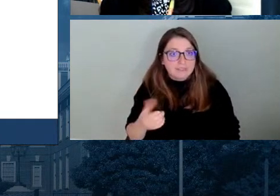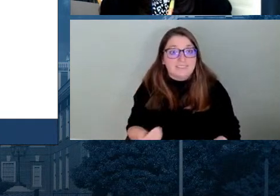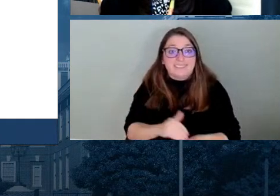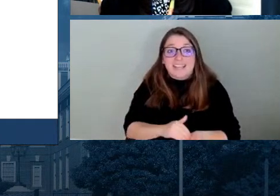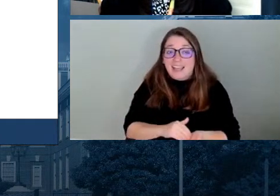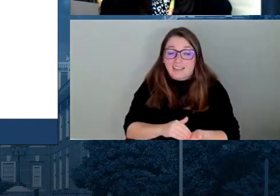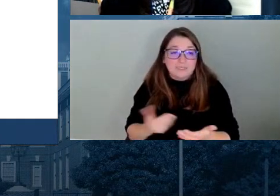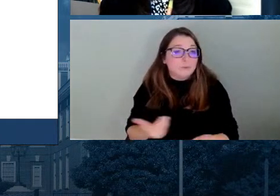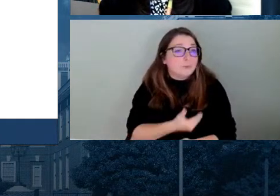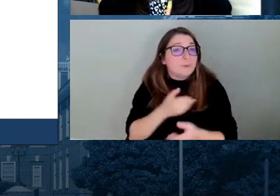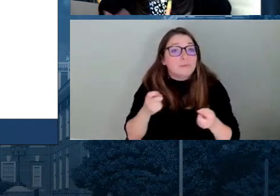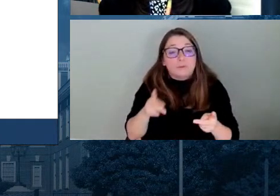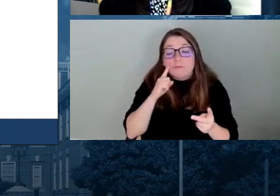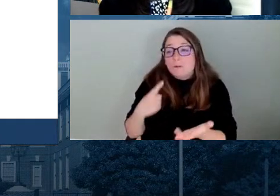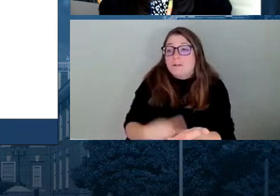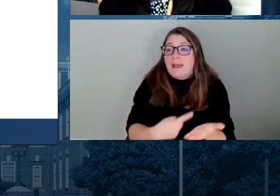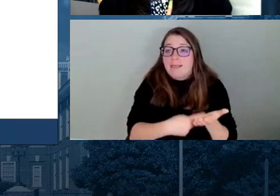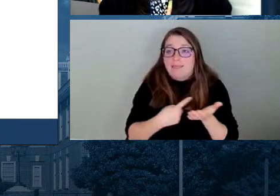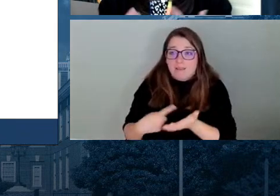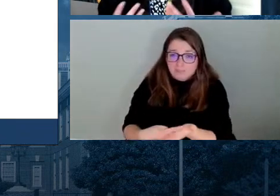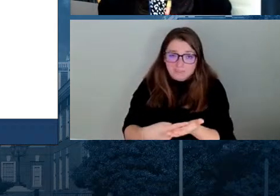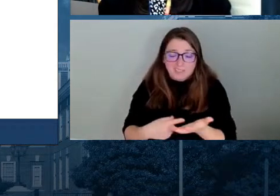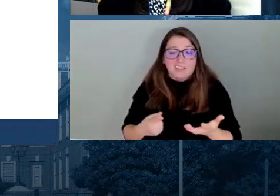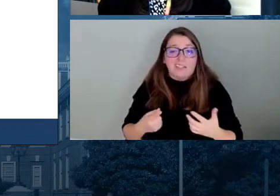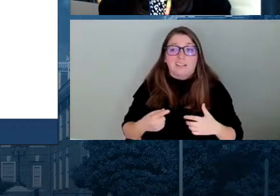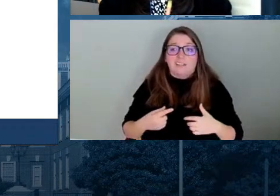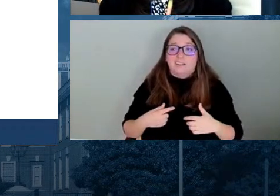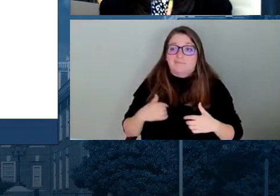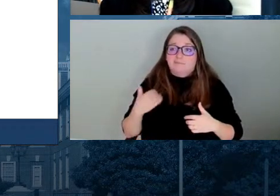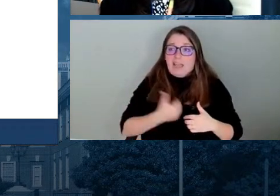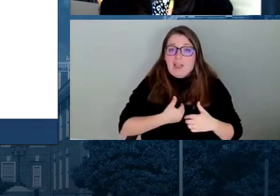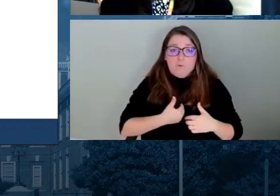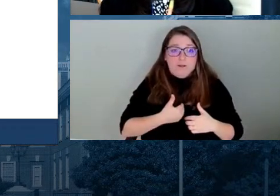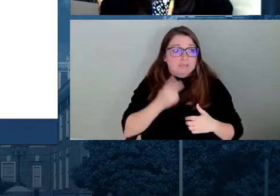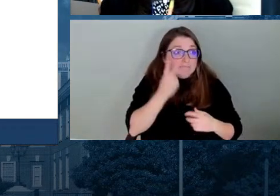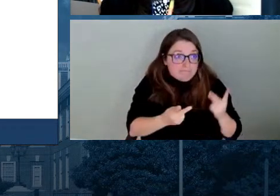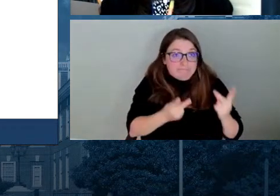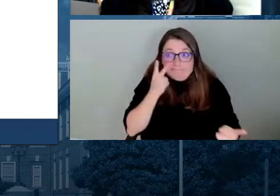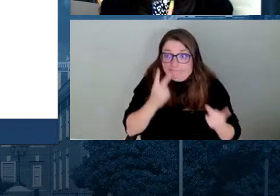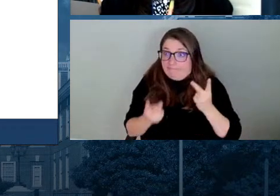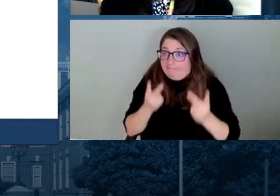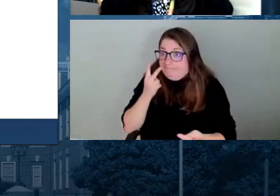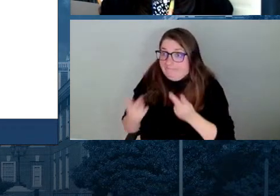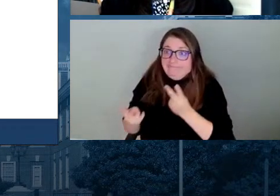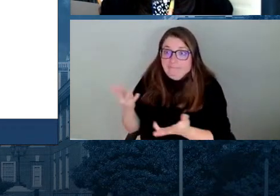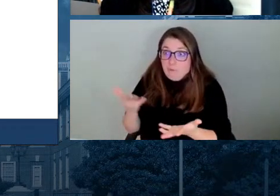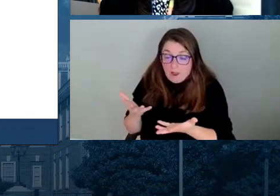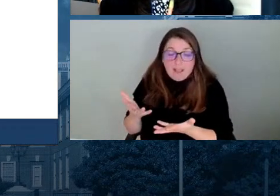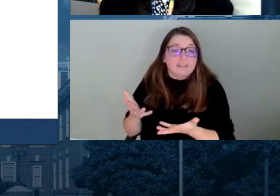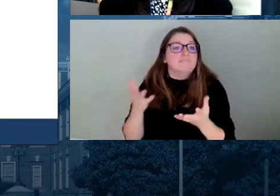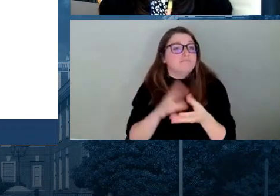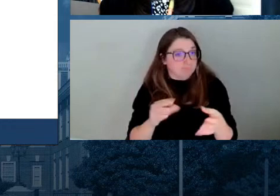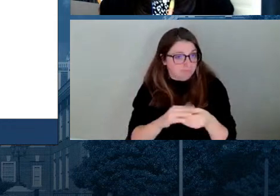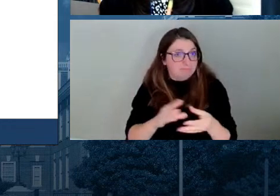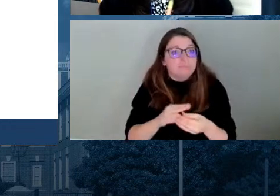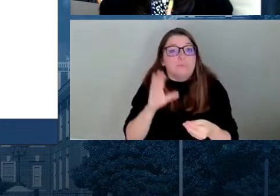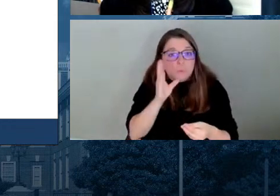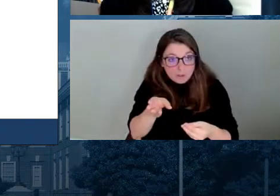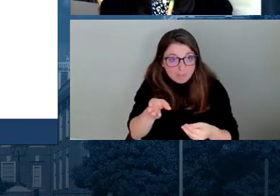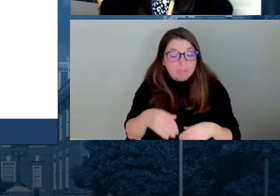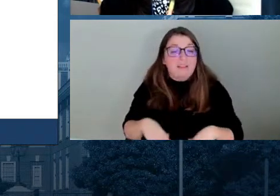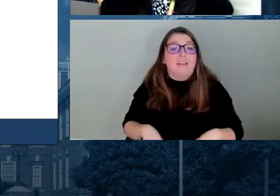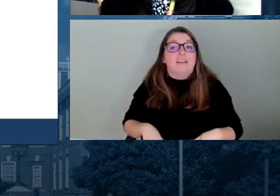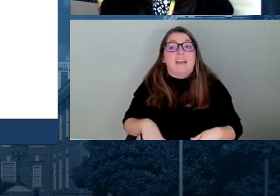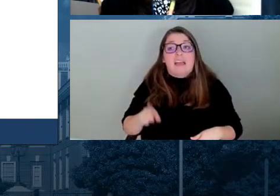and a conversation around what we're seeing. Give you all an opportunity to ask questions or to hear feedback